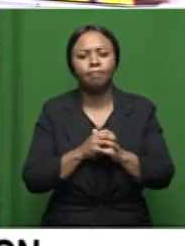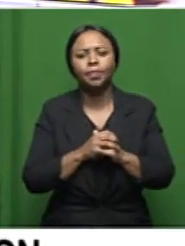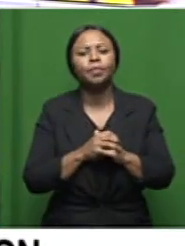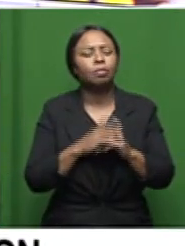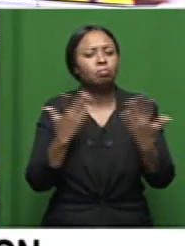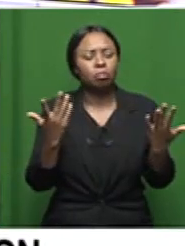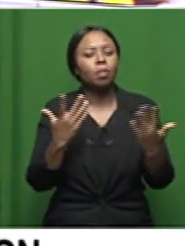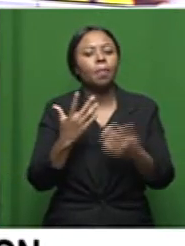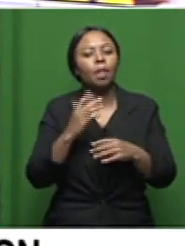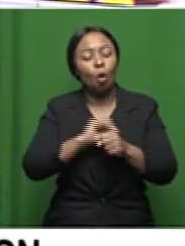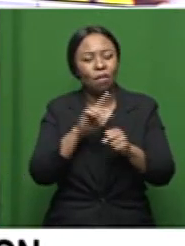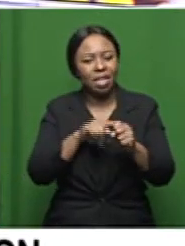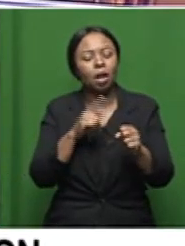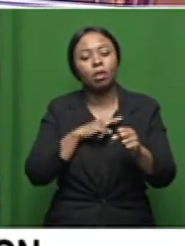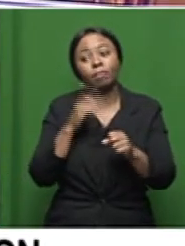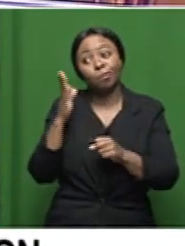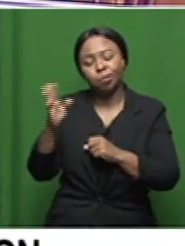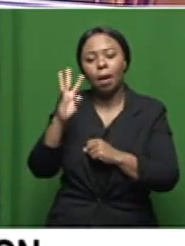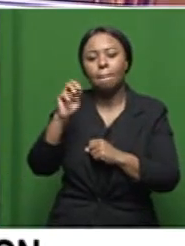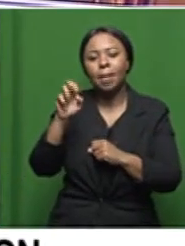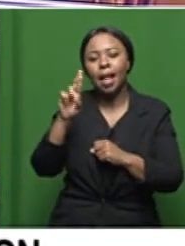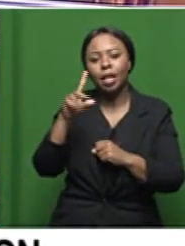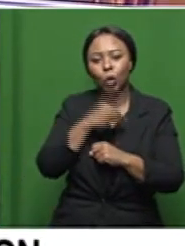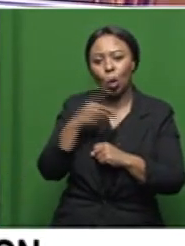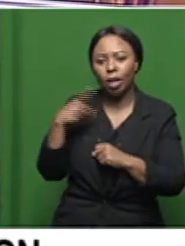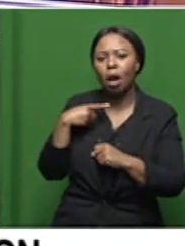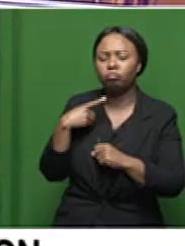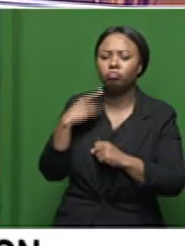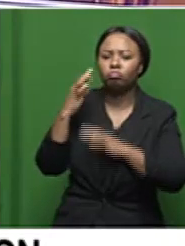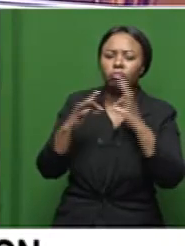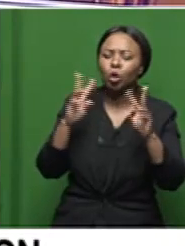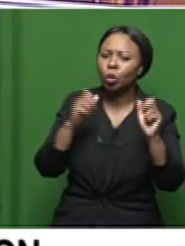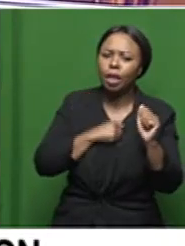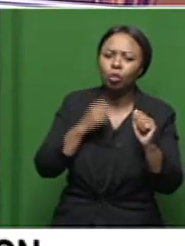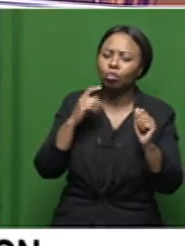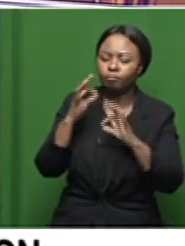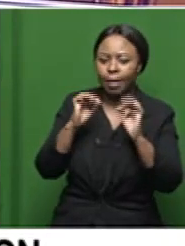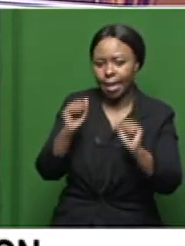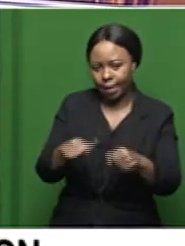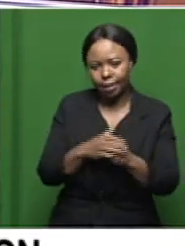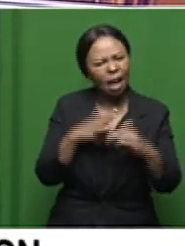course, Dr. Marlon McKay is with us to have all those discussions and address all of our issues. Doc, how are you today?